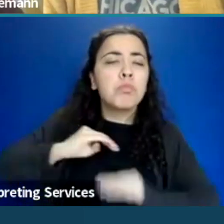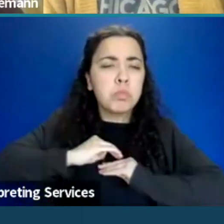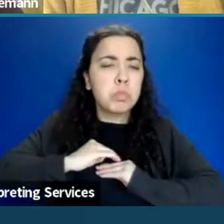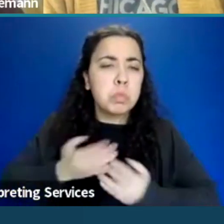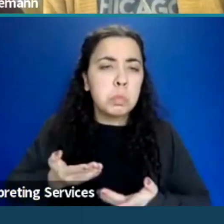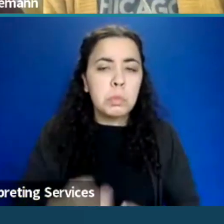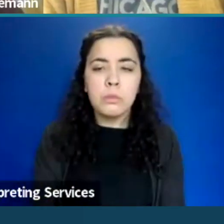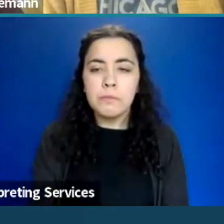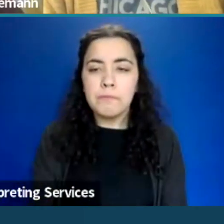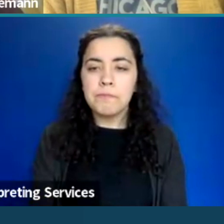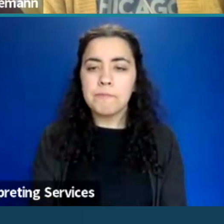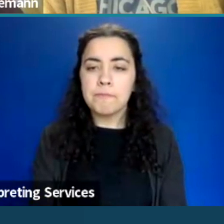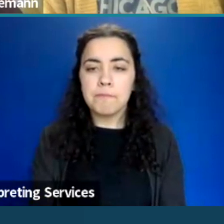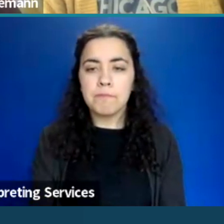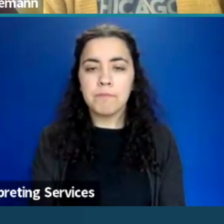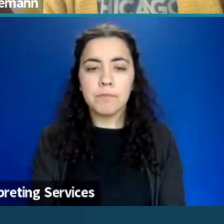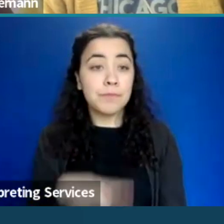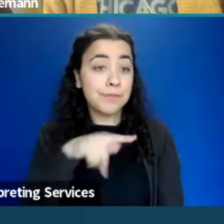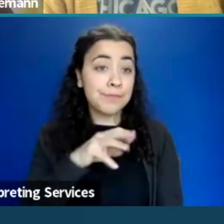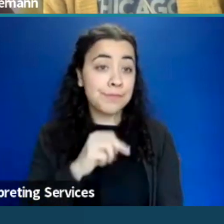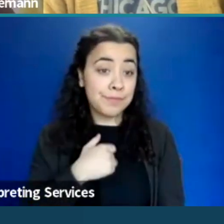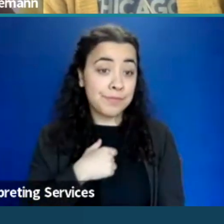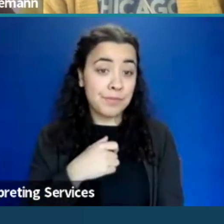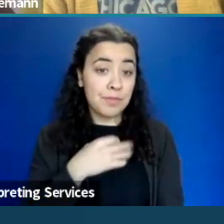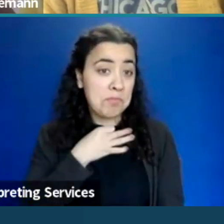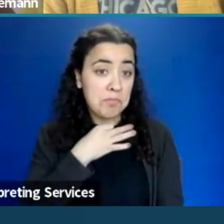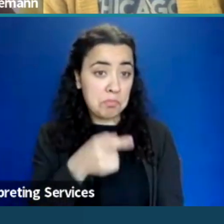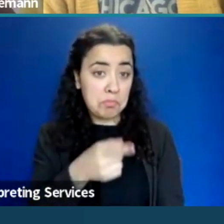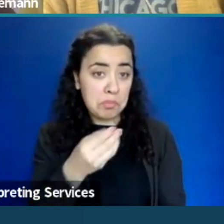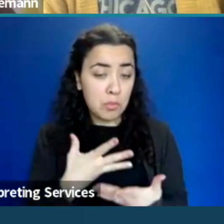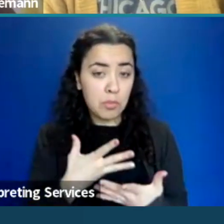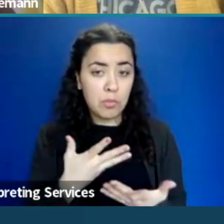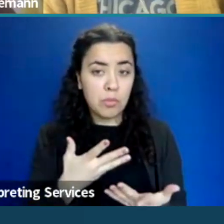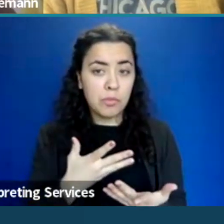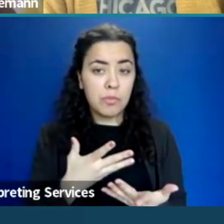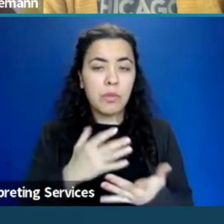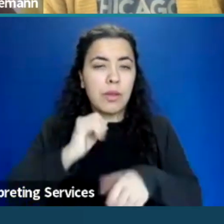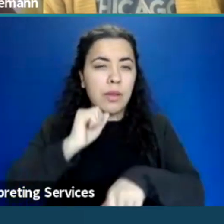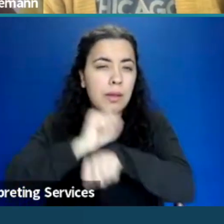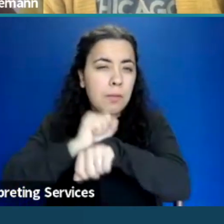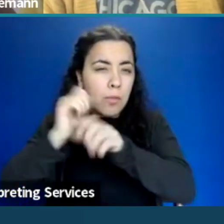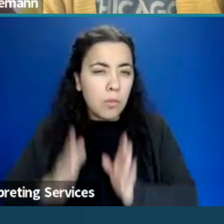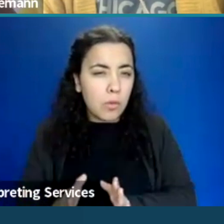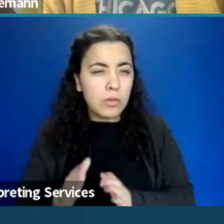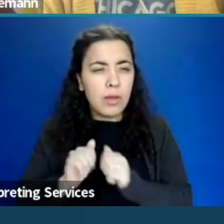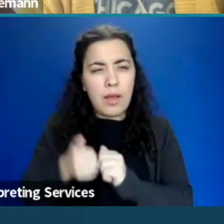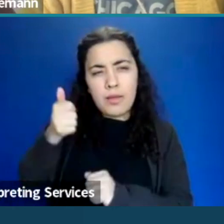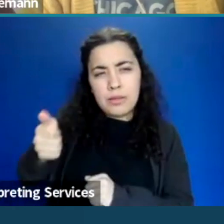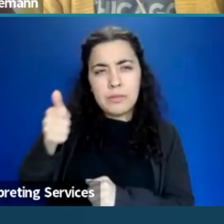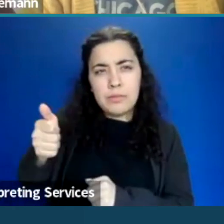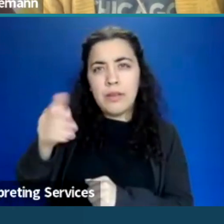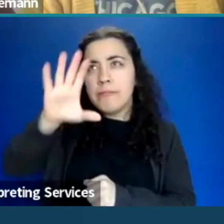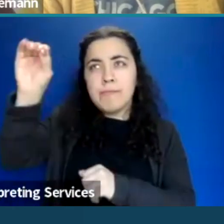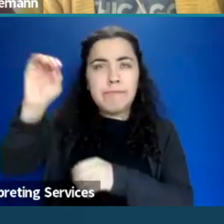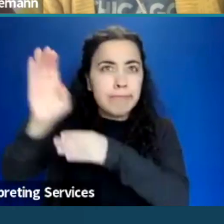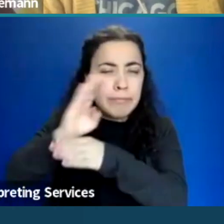That's It- excellent. And Yeah. Pam, I'm also wondering if you can let us know, how do you think employers can better support folks that use